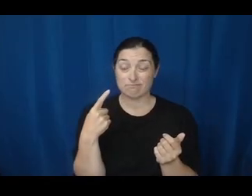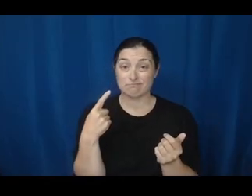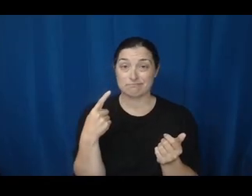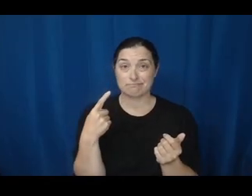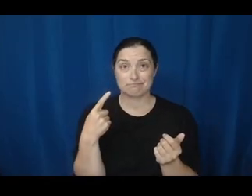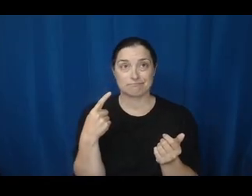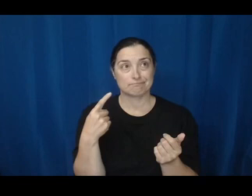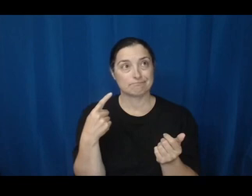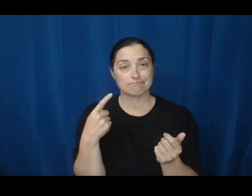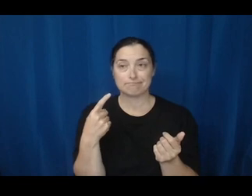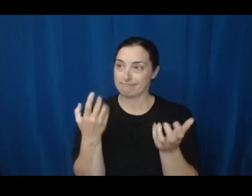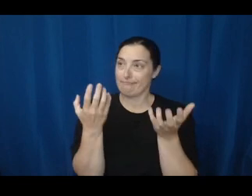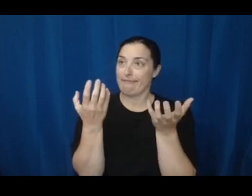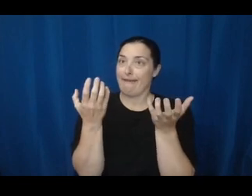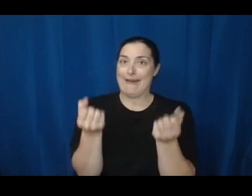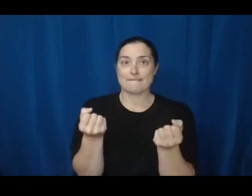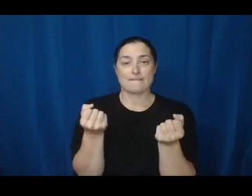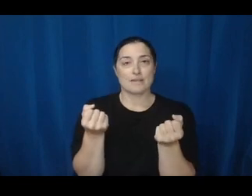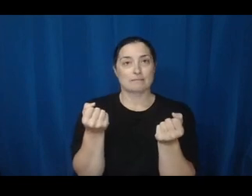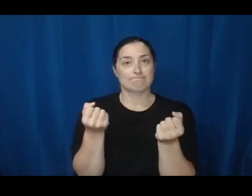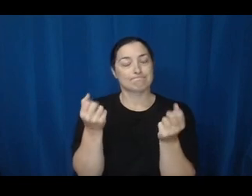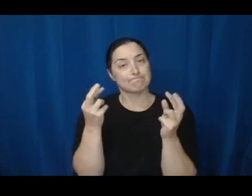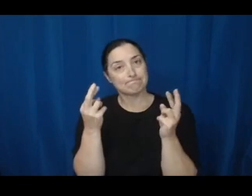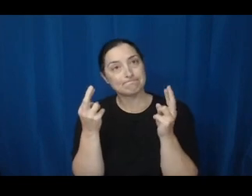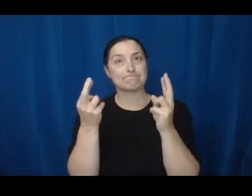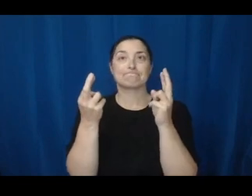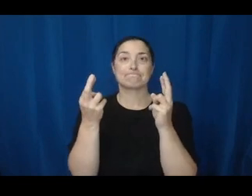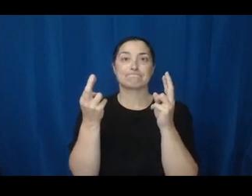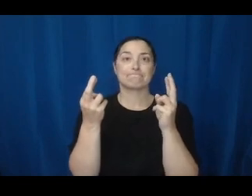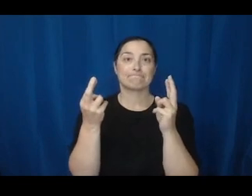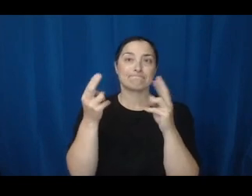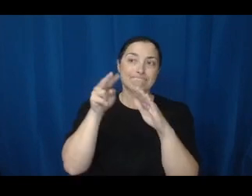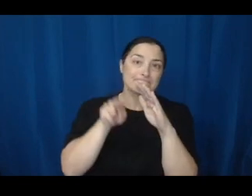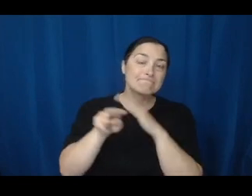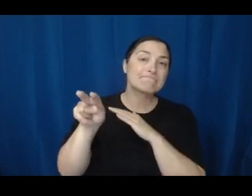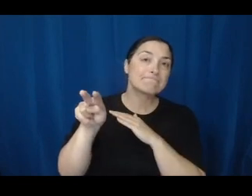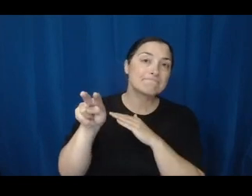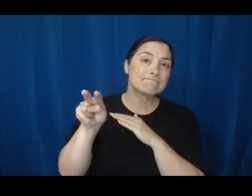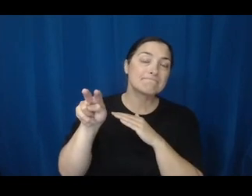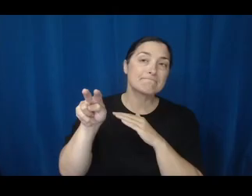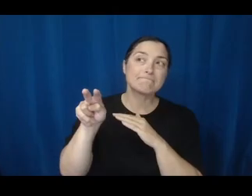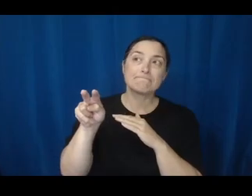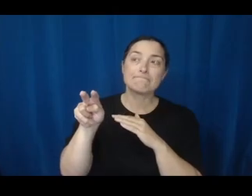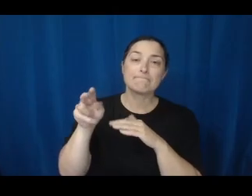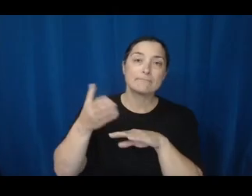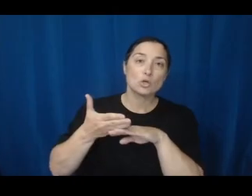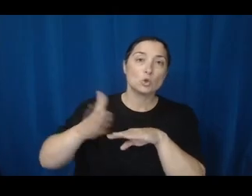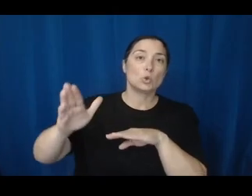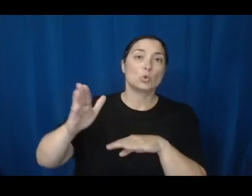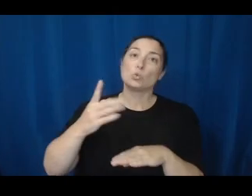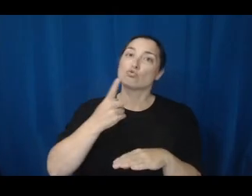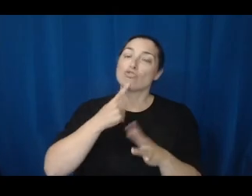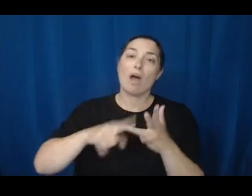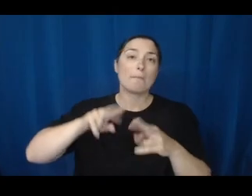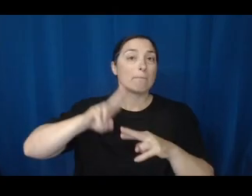moment when hope is there to really see the new type of school education